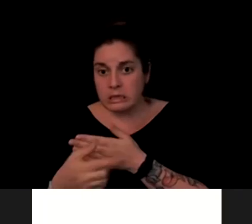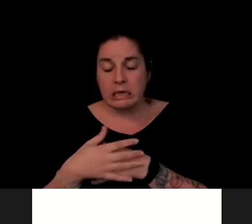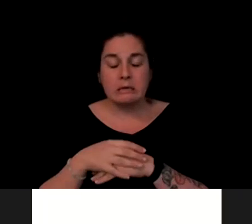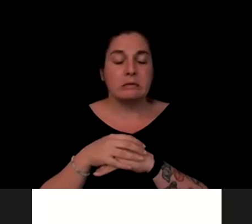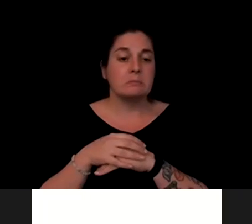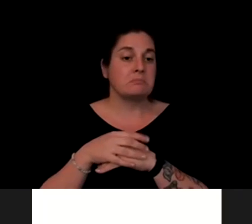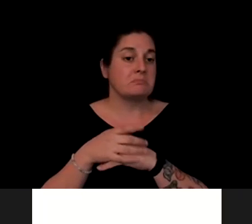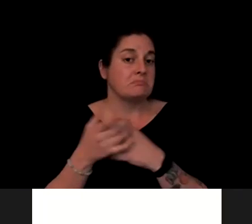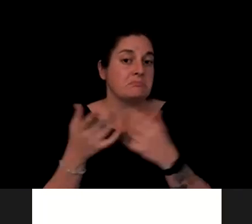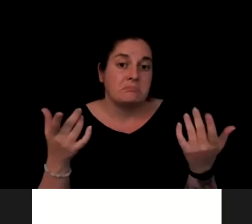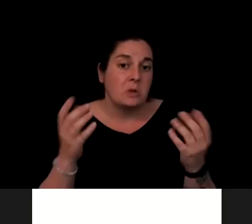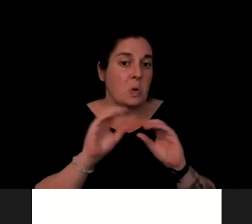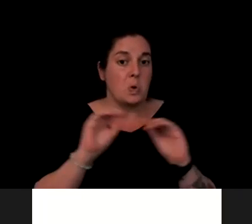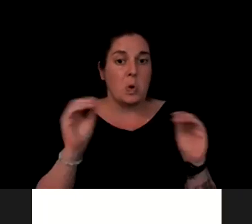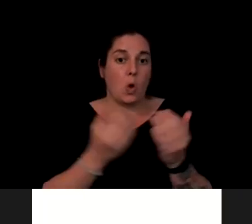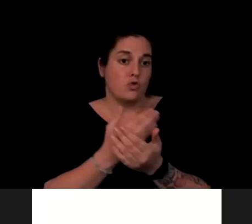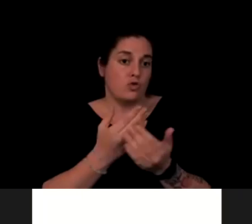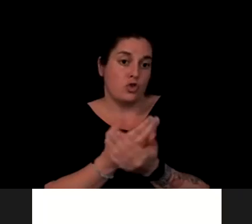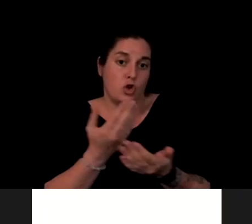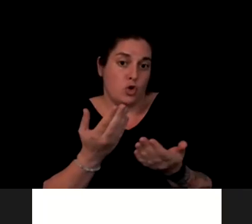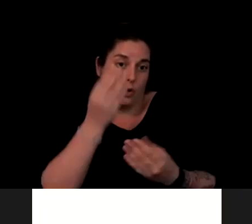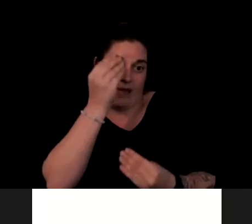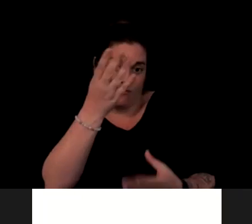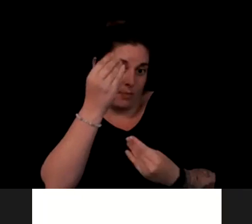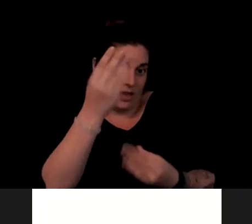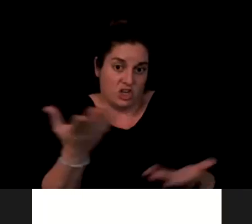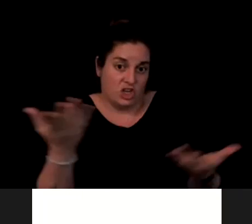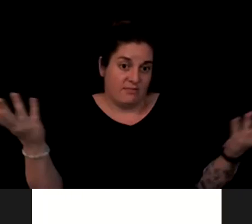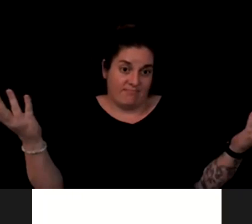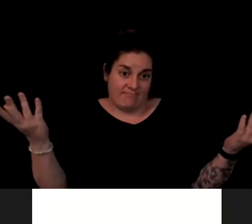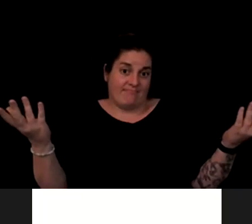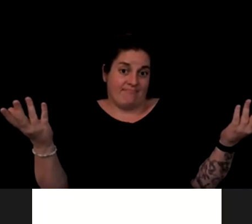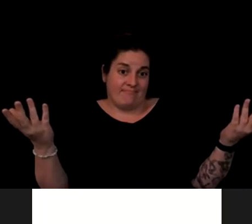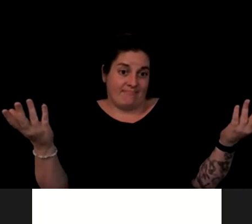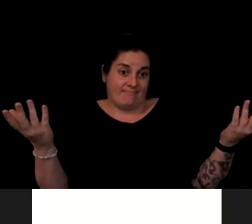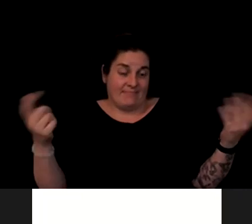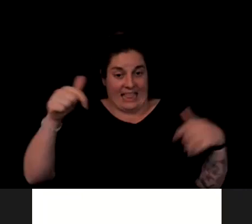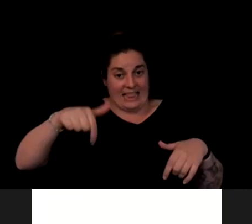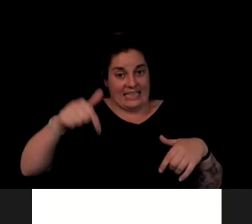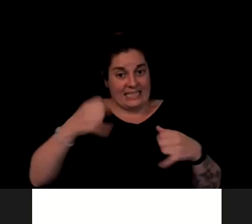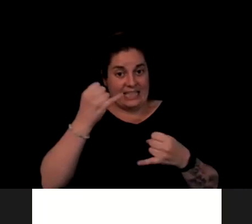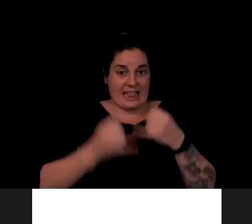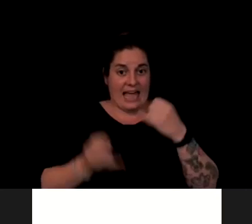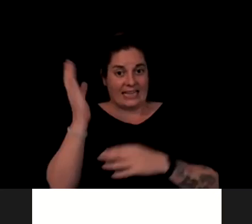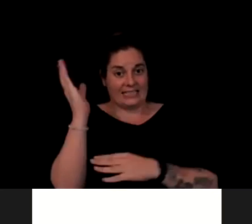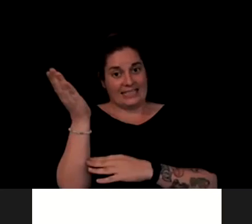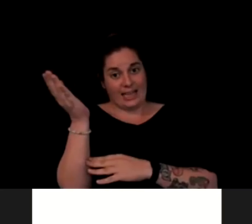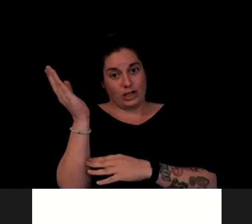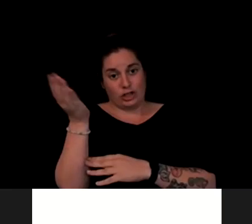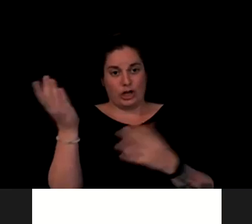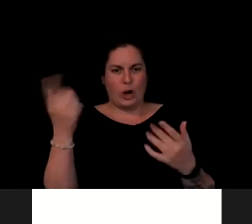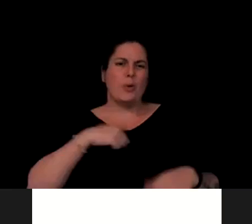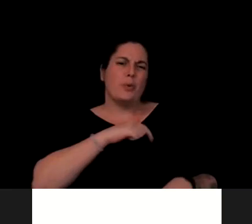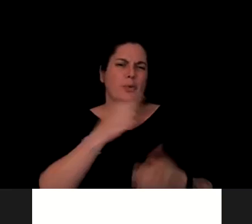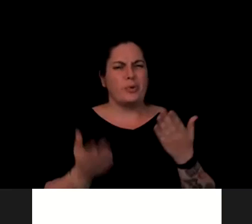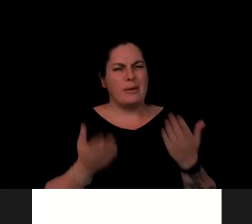I don't have any new material to lecture on, as I mentioned Monday. So this is the last time you got to hear me lecture. I mean, we might talk about the